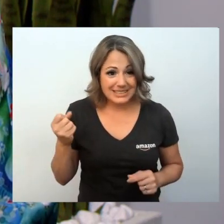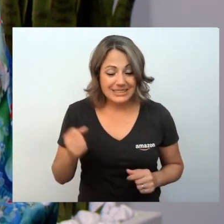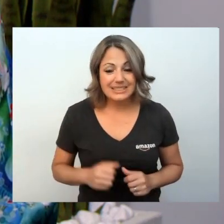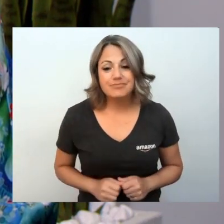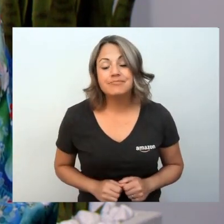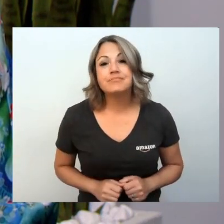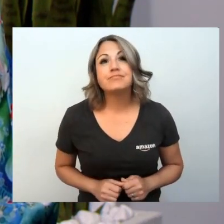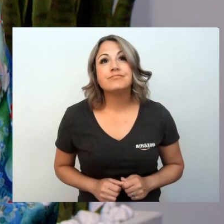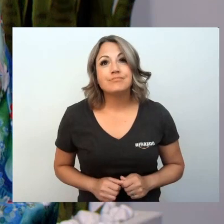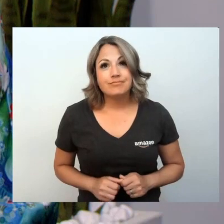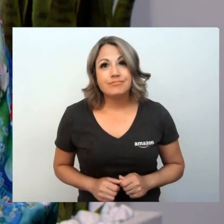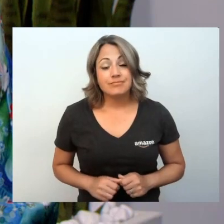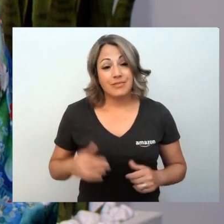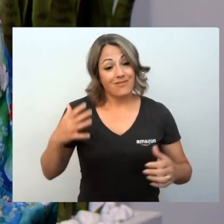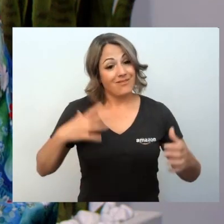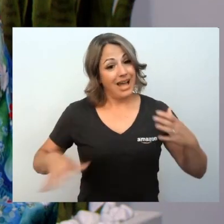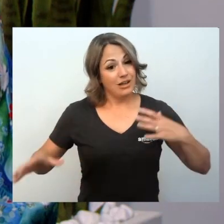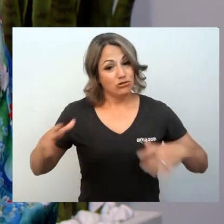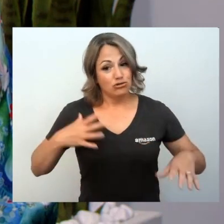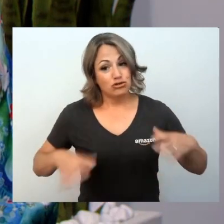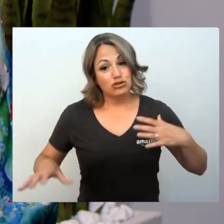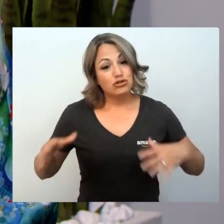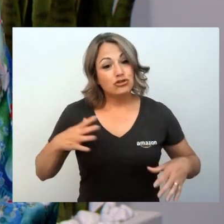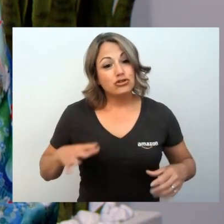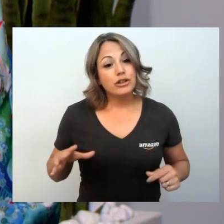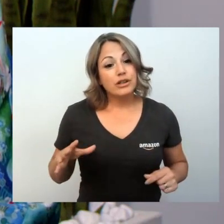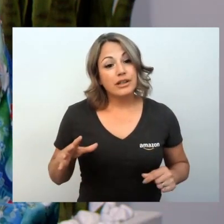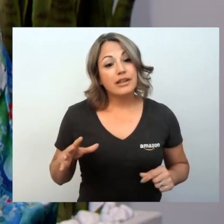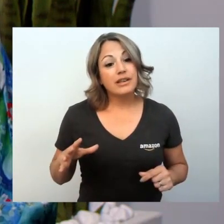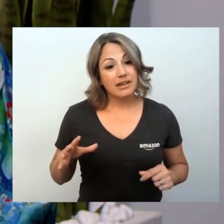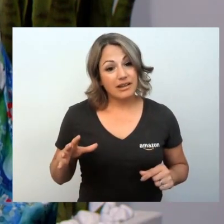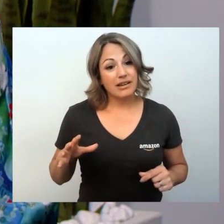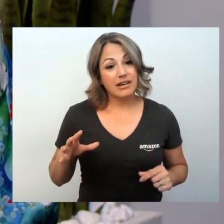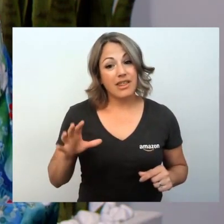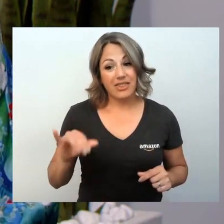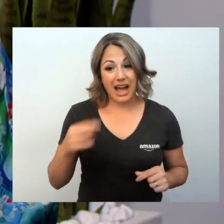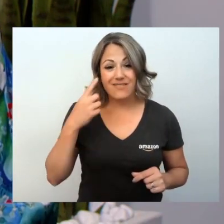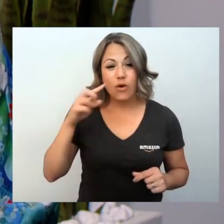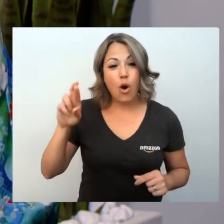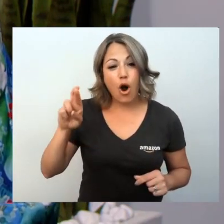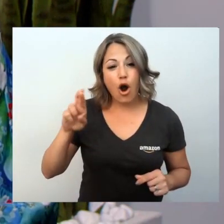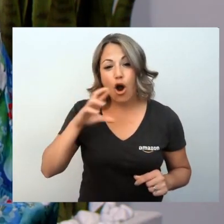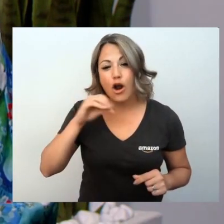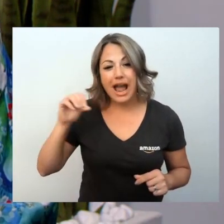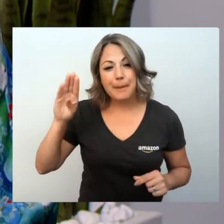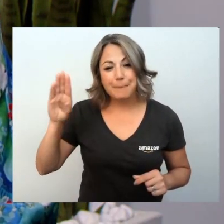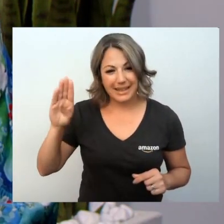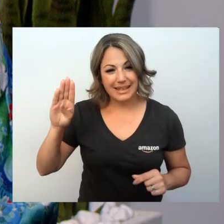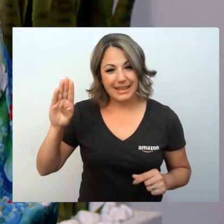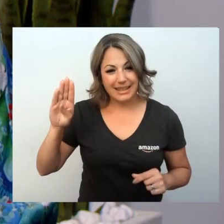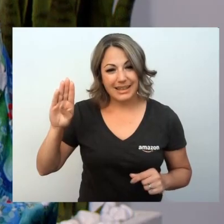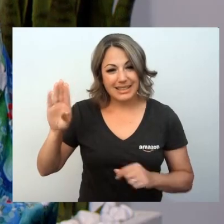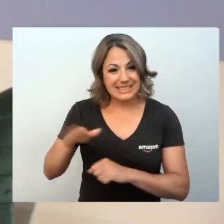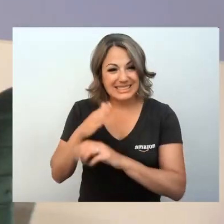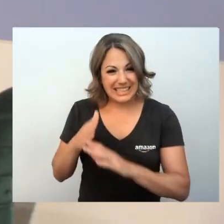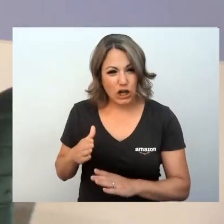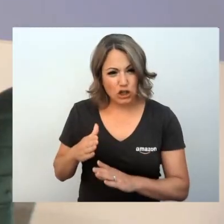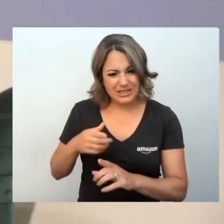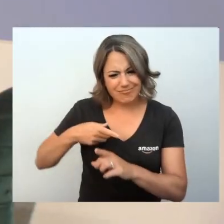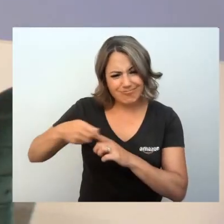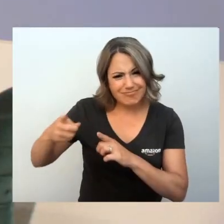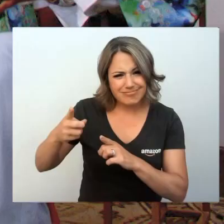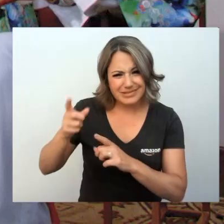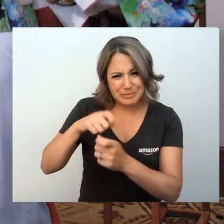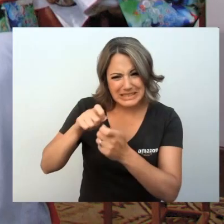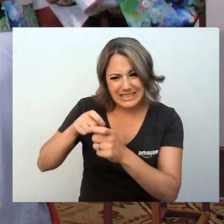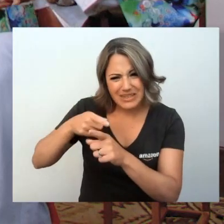The way that fashion looked for R&B singers in particular was a specific way. And so